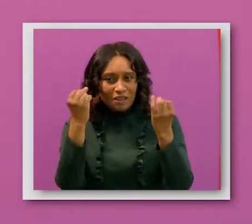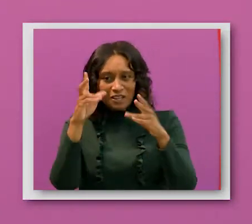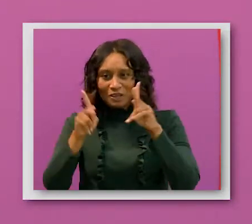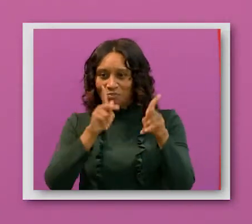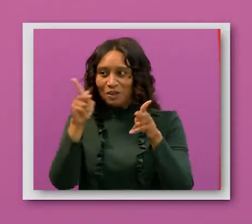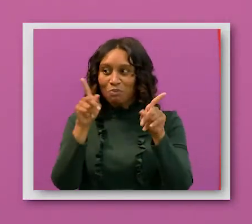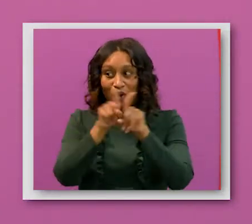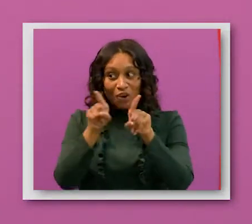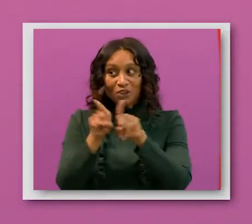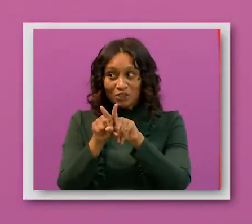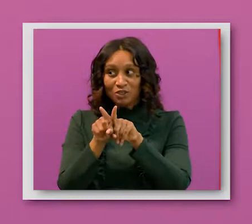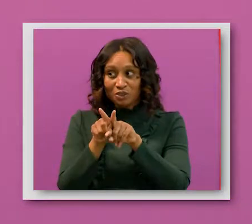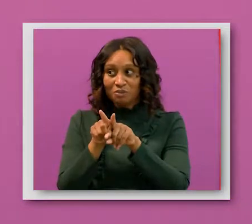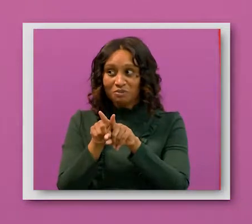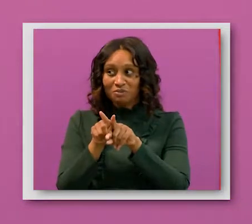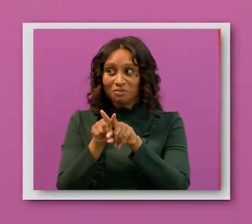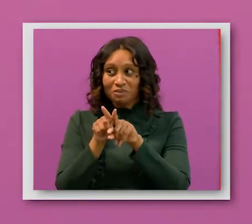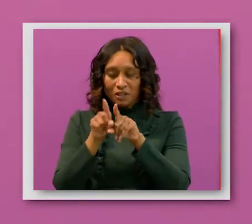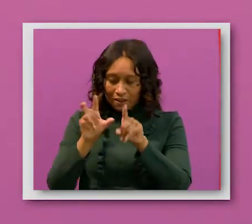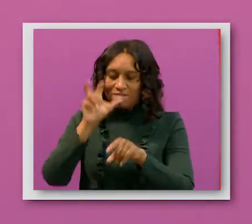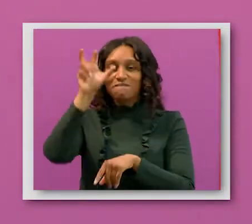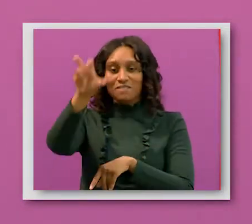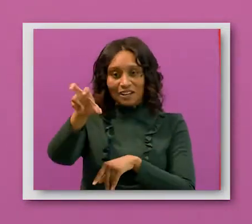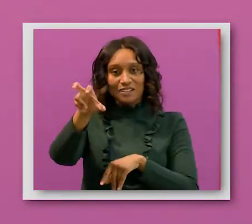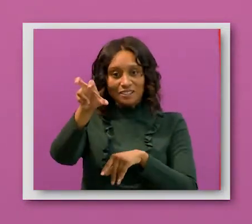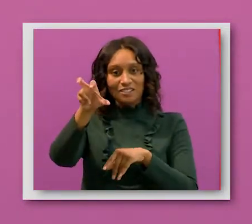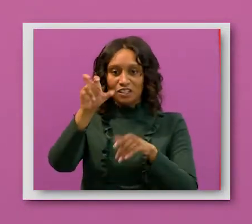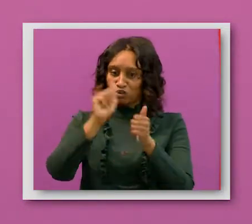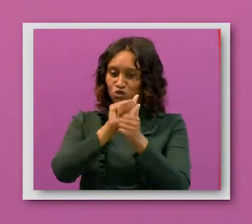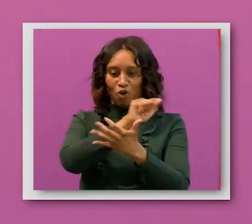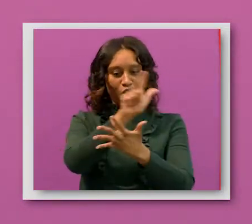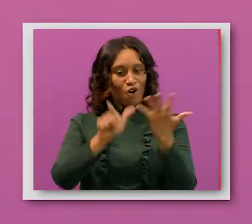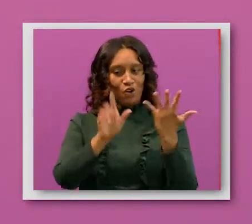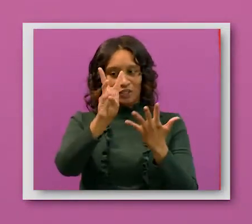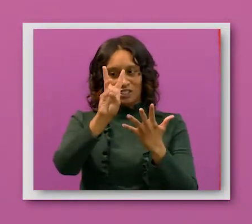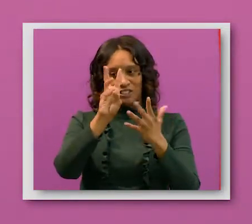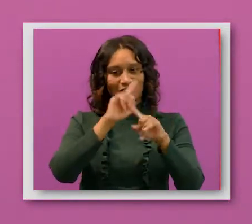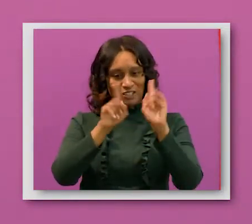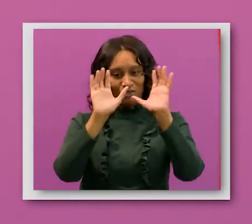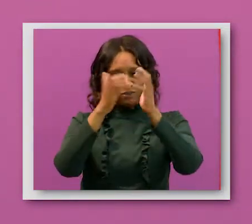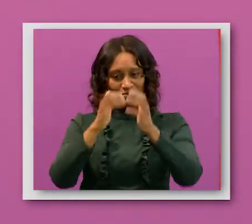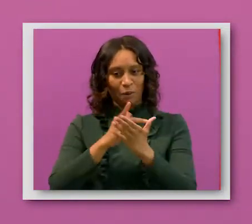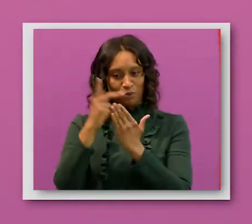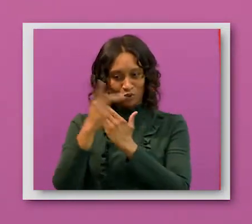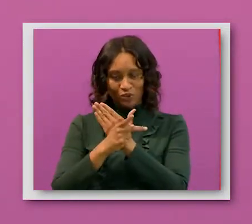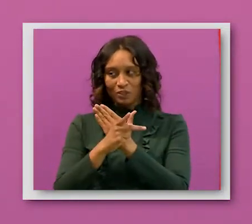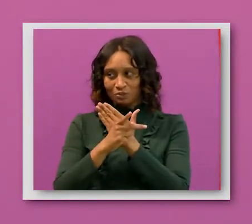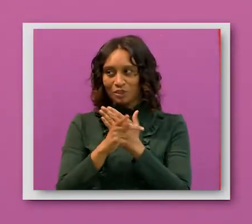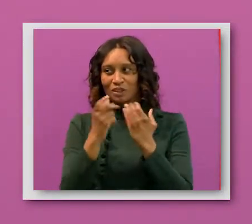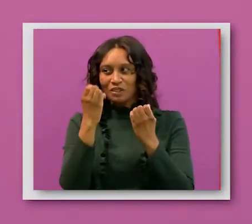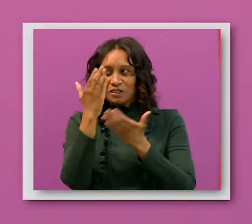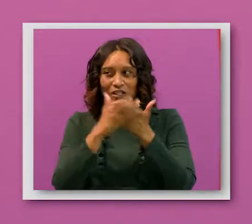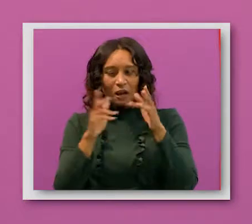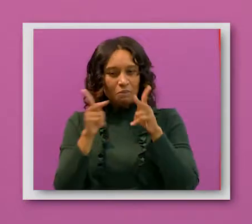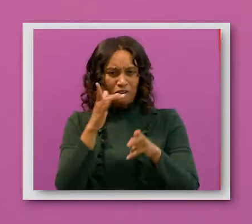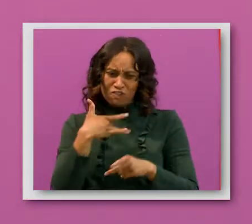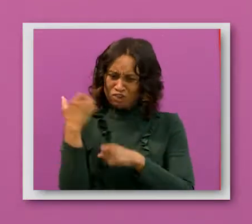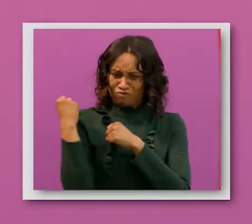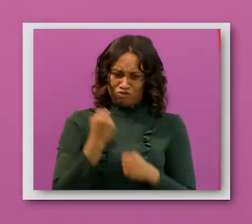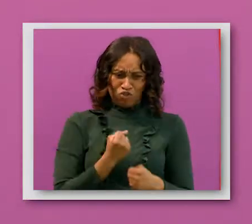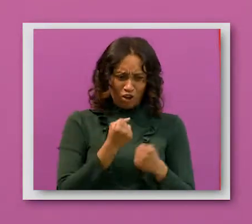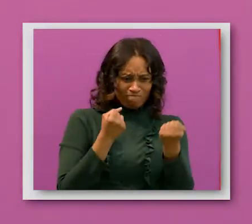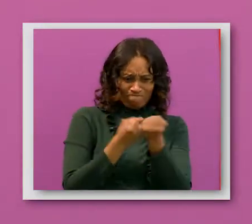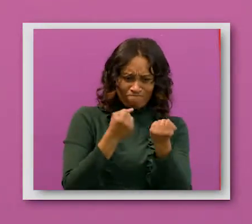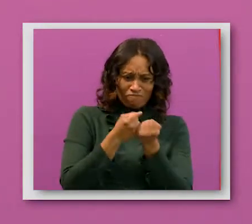people also invested across all 6 categories. Sometimes people feel so strongly about